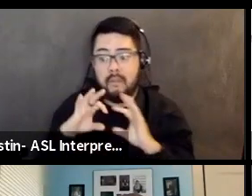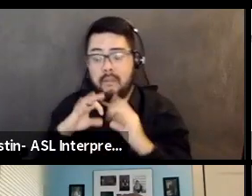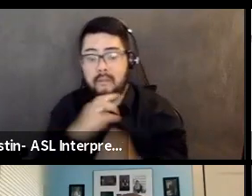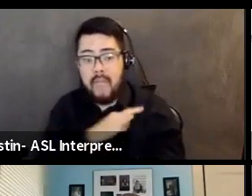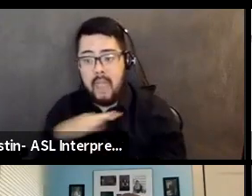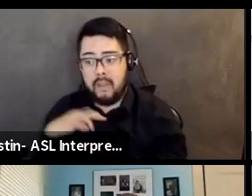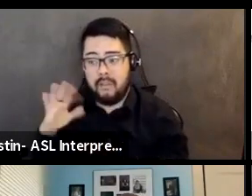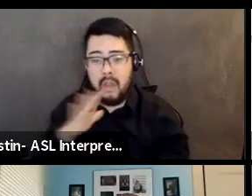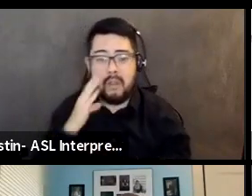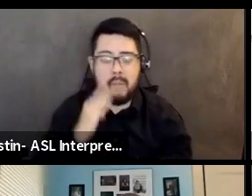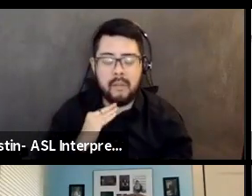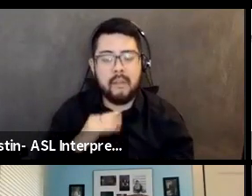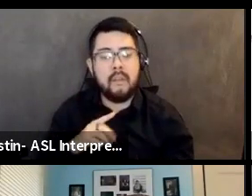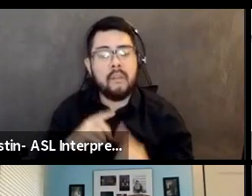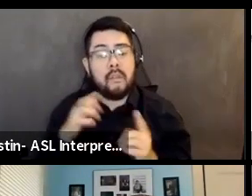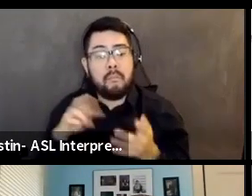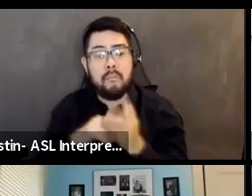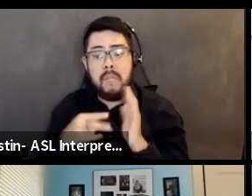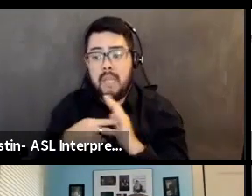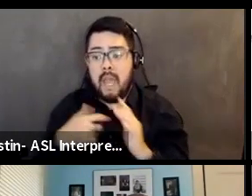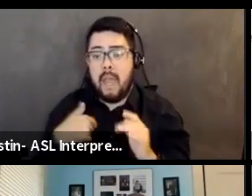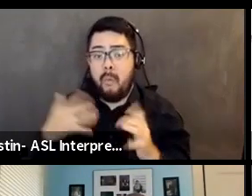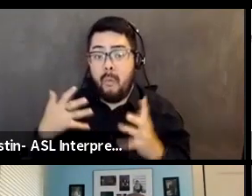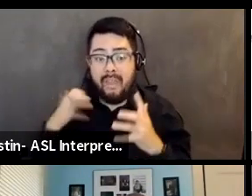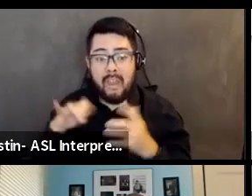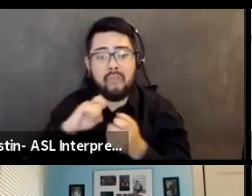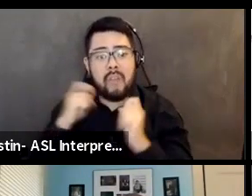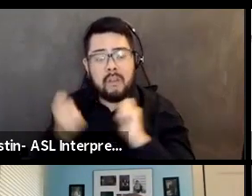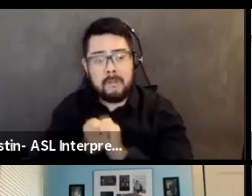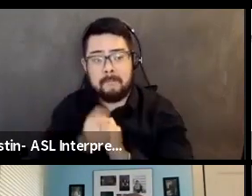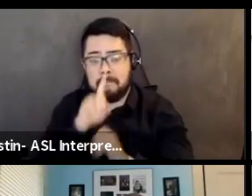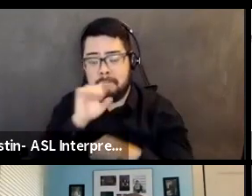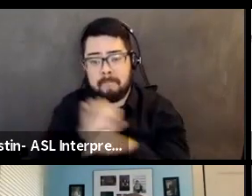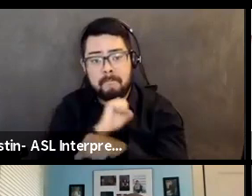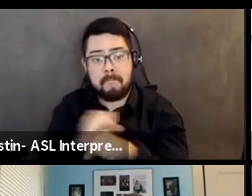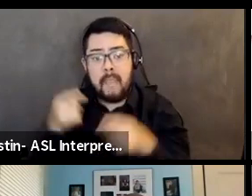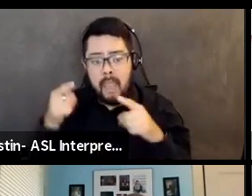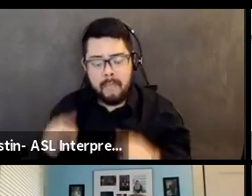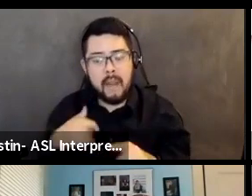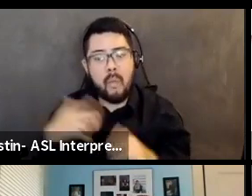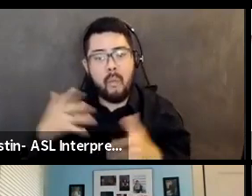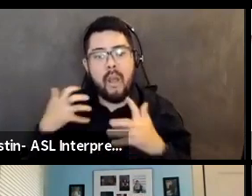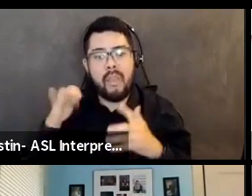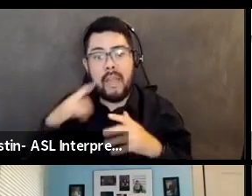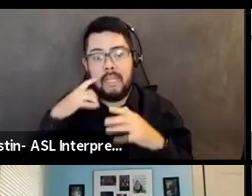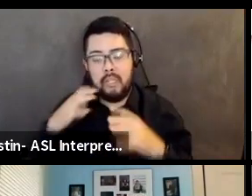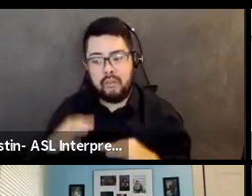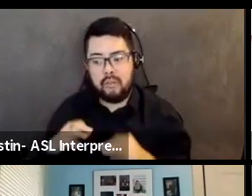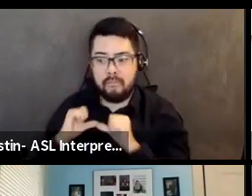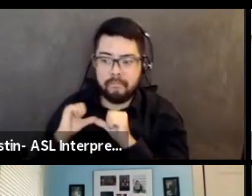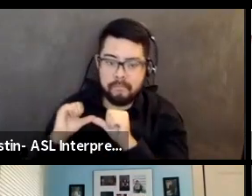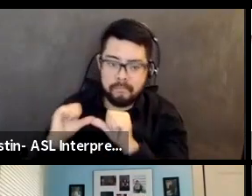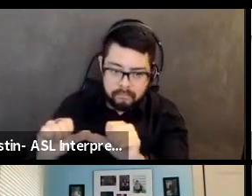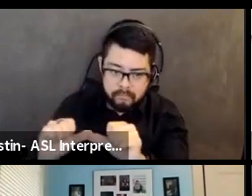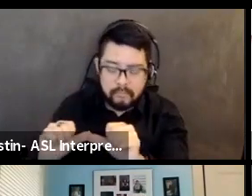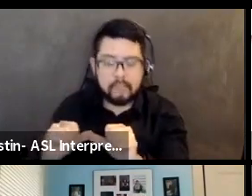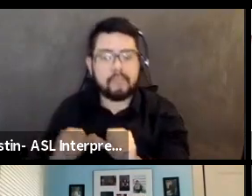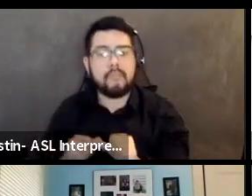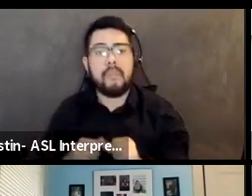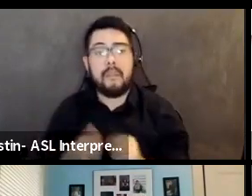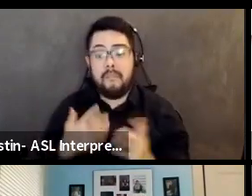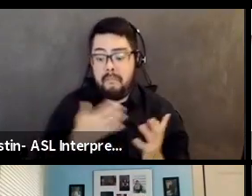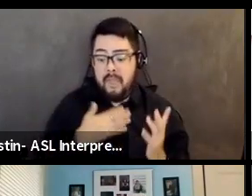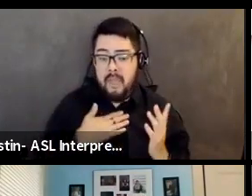happen i would like that change to be sustainable and that in my experience working for